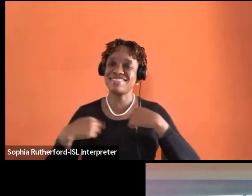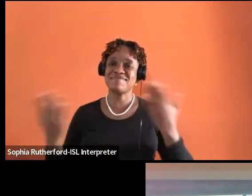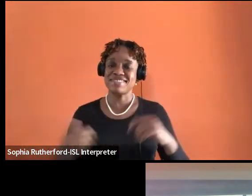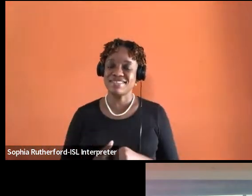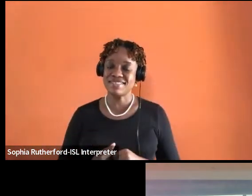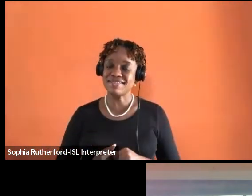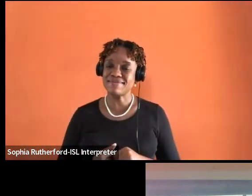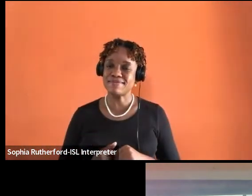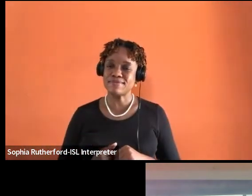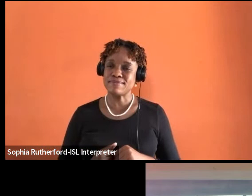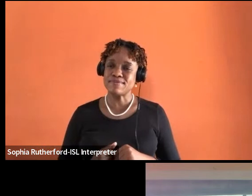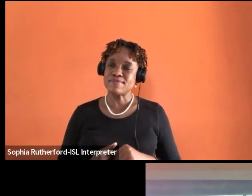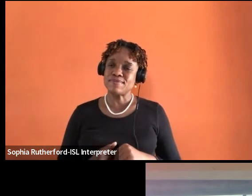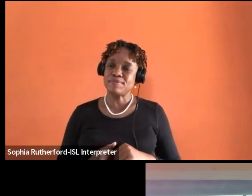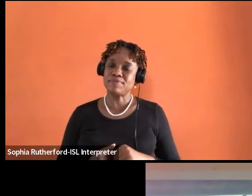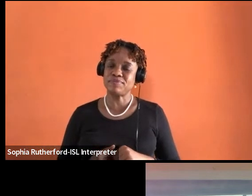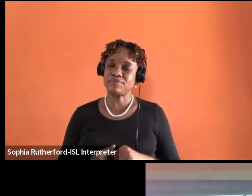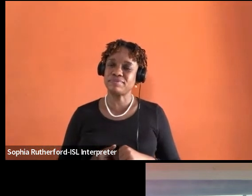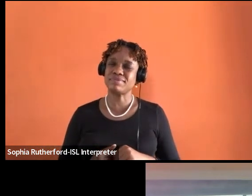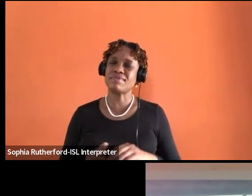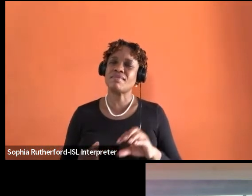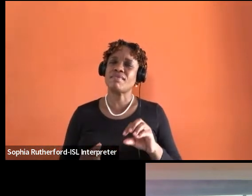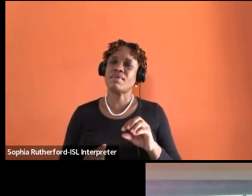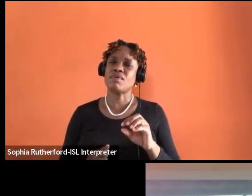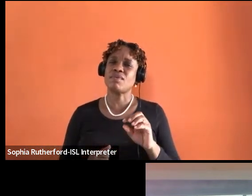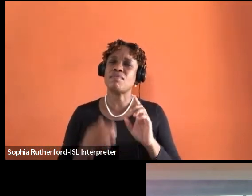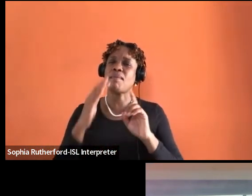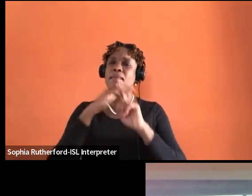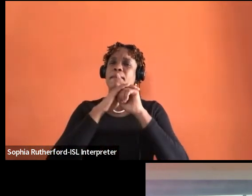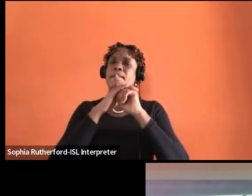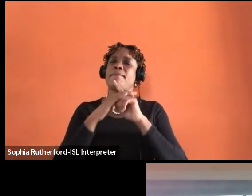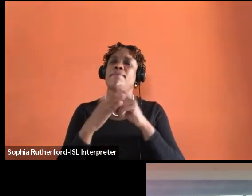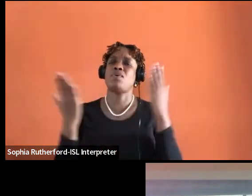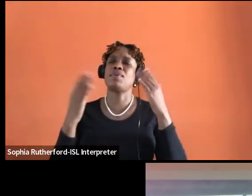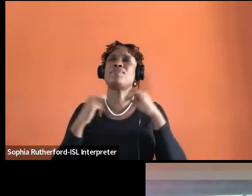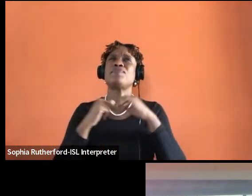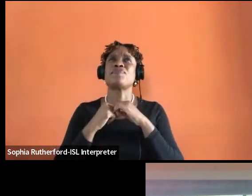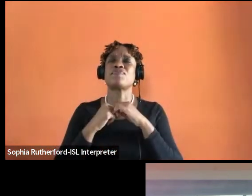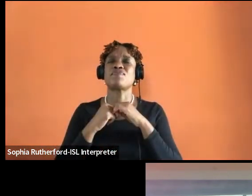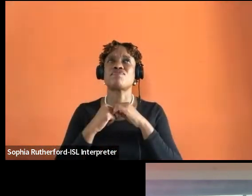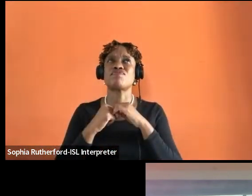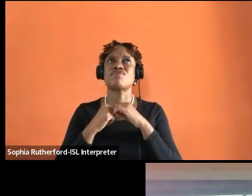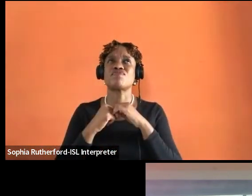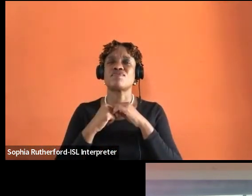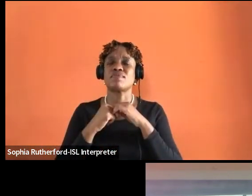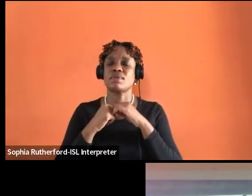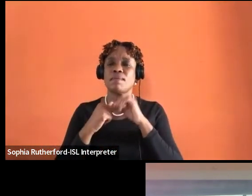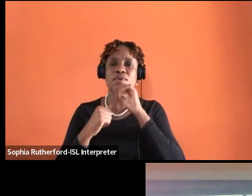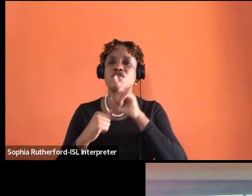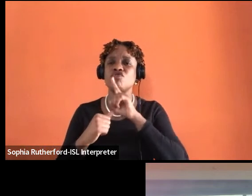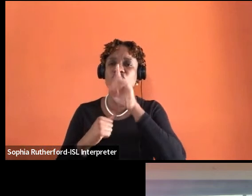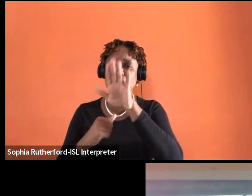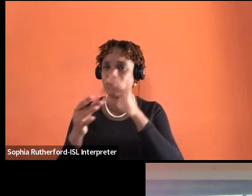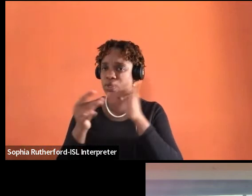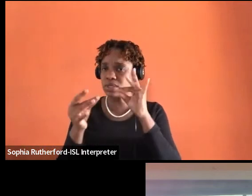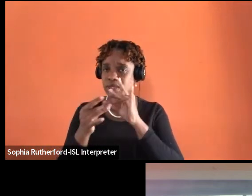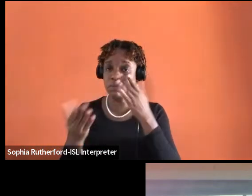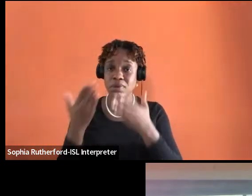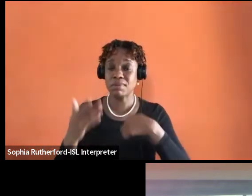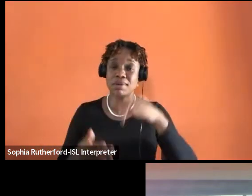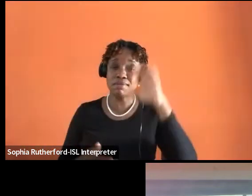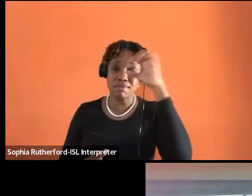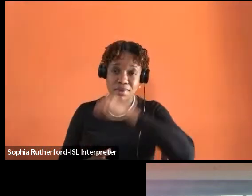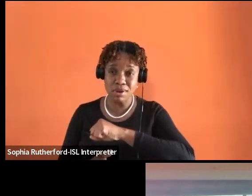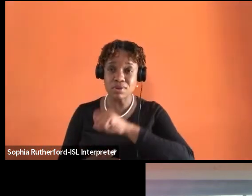when something that came to mind when I heard your work. So I'm not sure if you said it and if I missed it, but what were